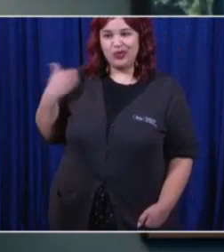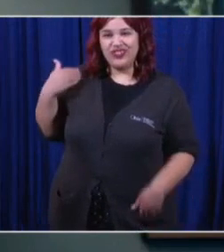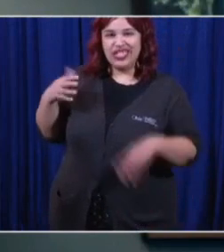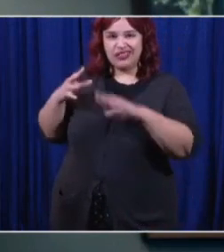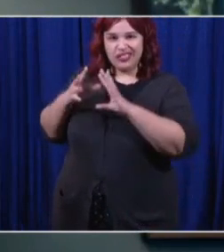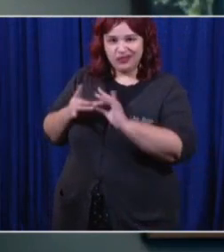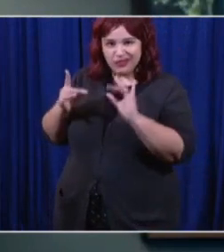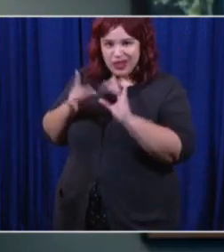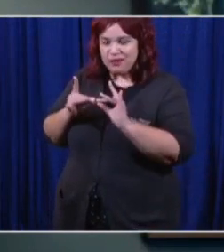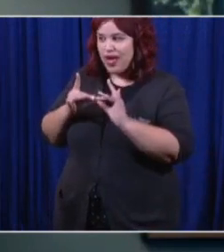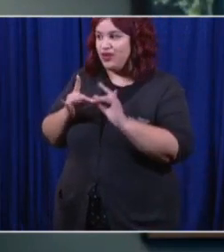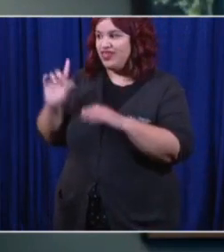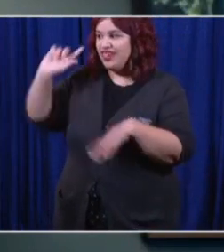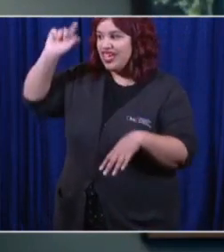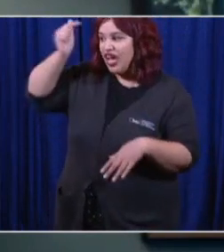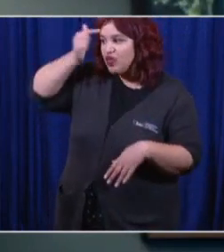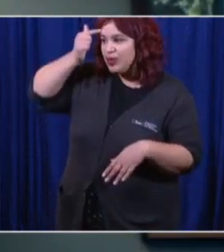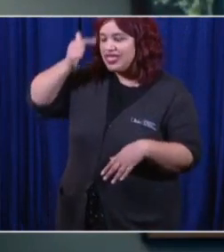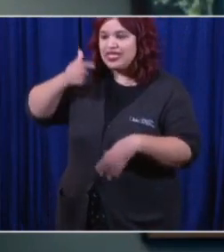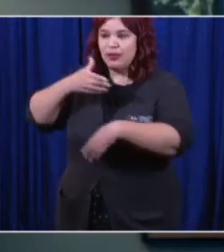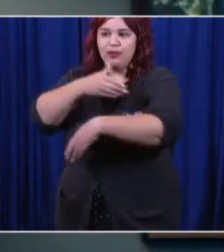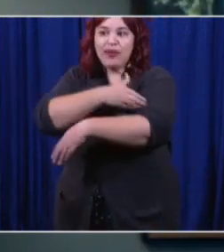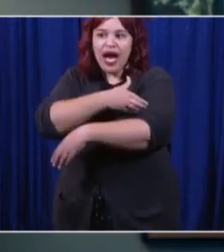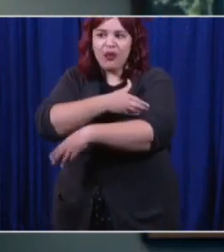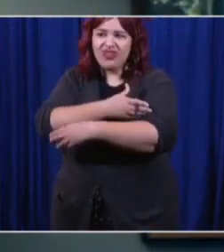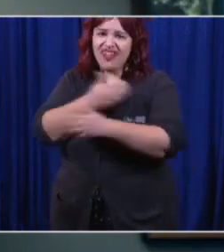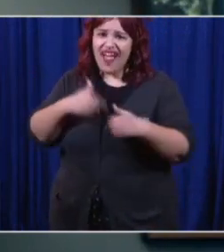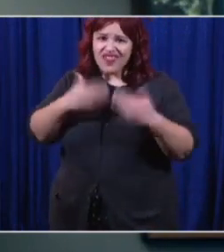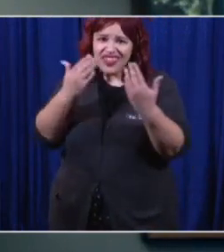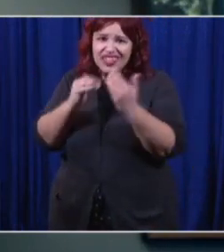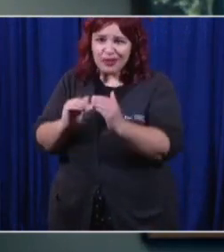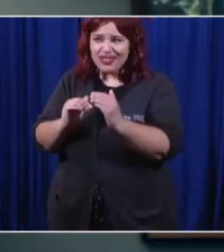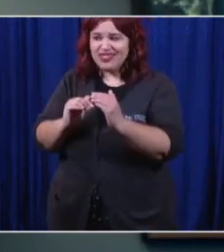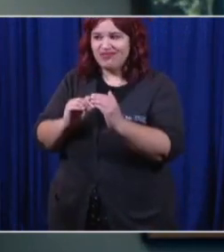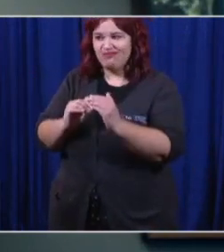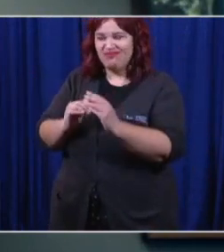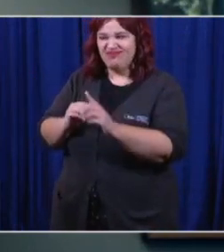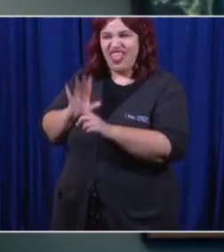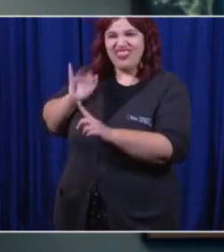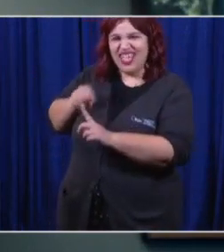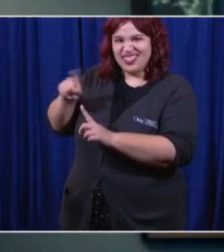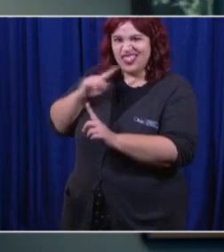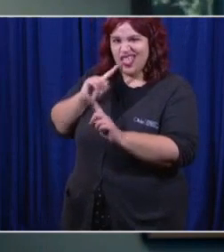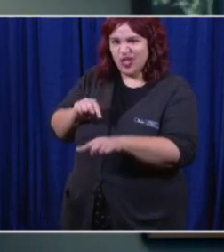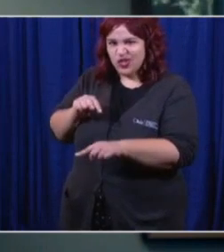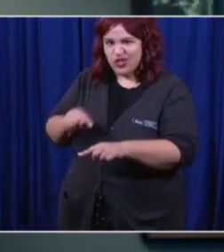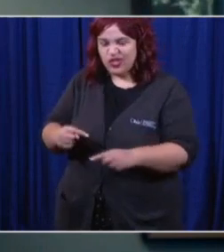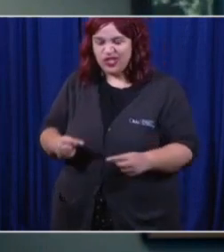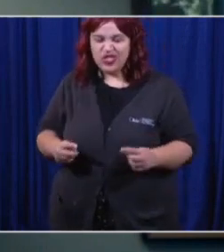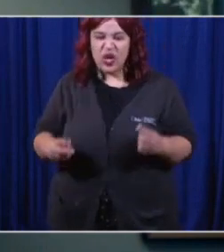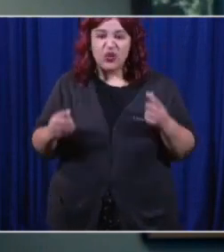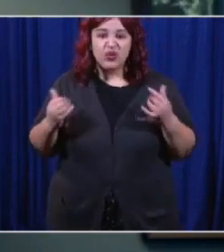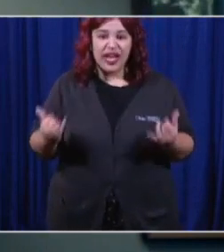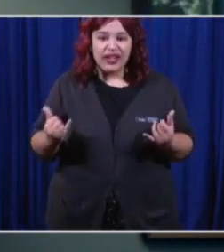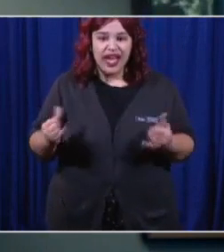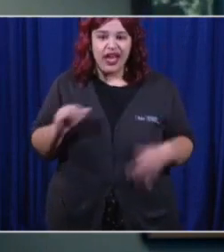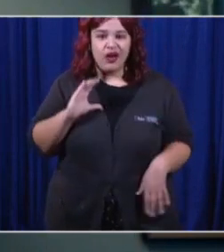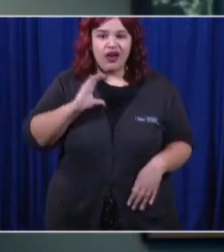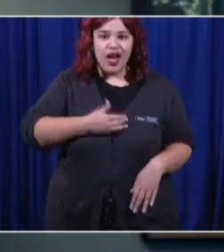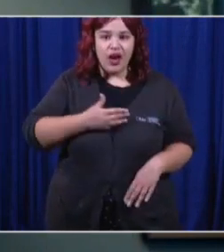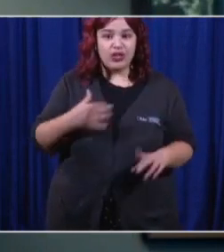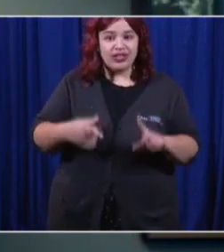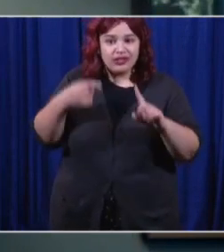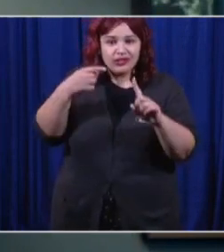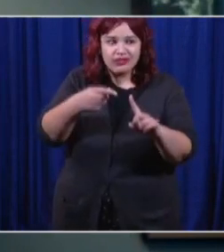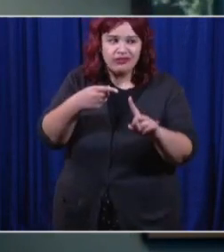those things. I think that really that we are at the right spot, and as far as requesting that the public really engages with us and